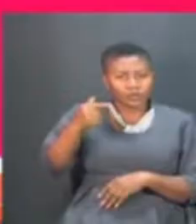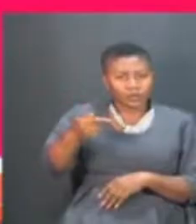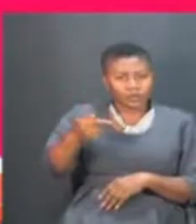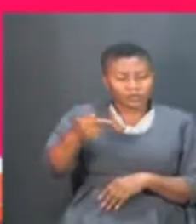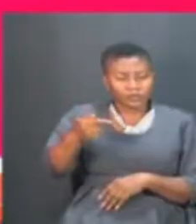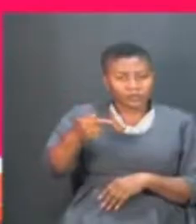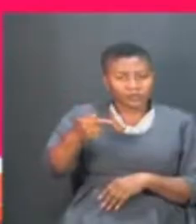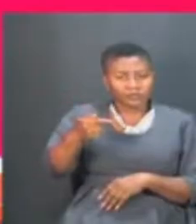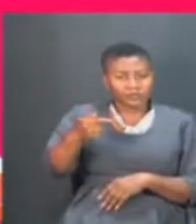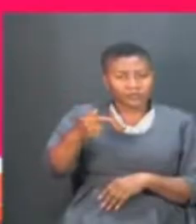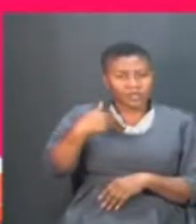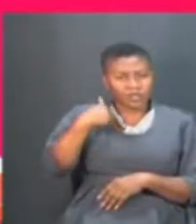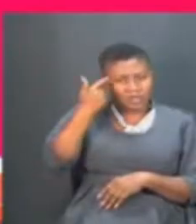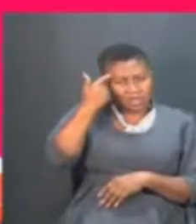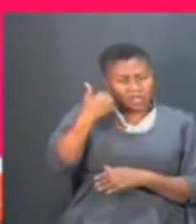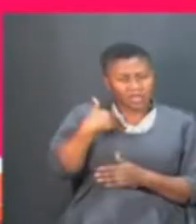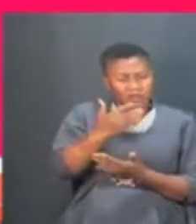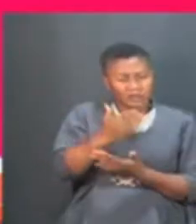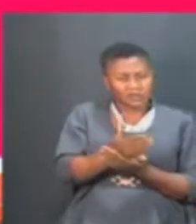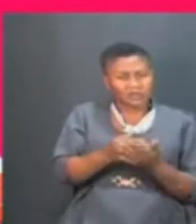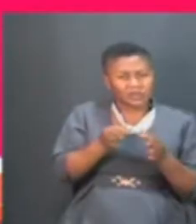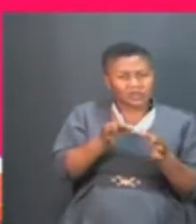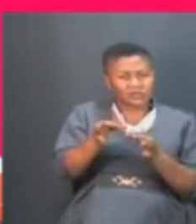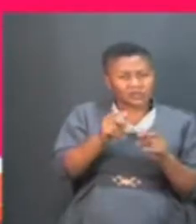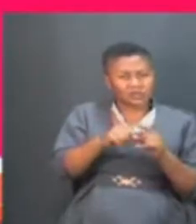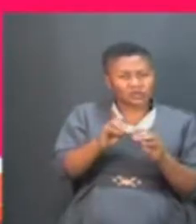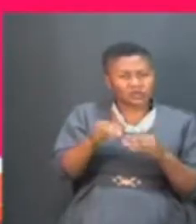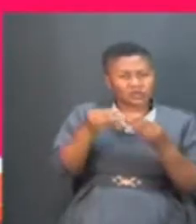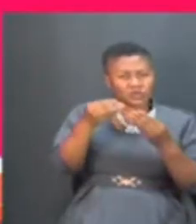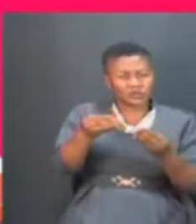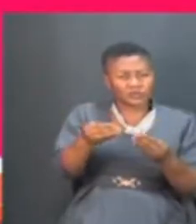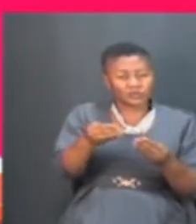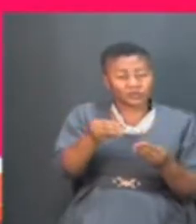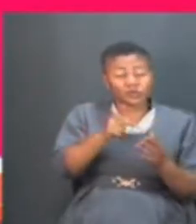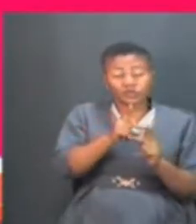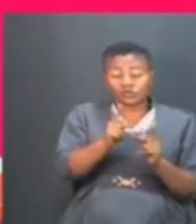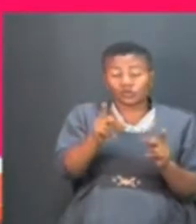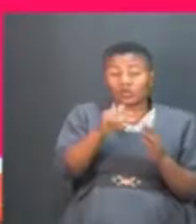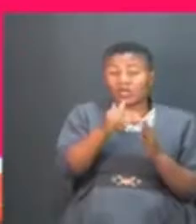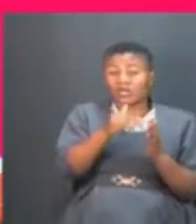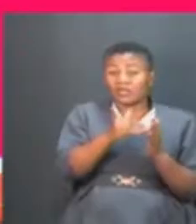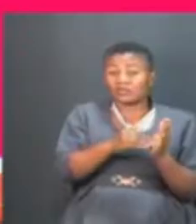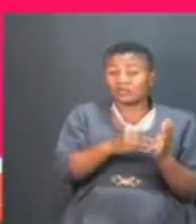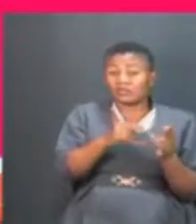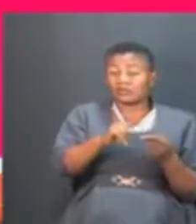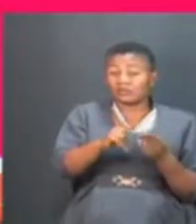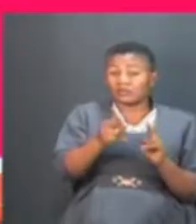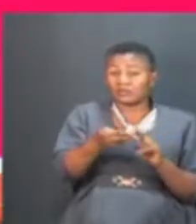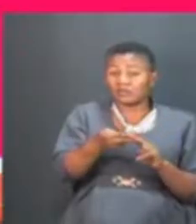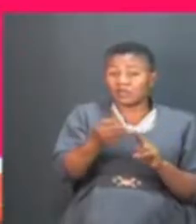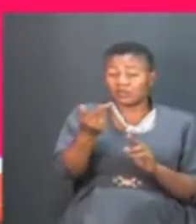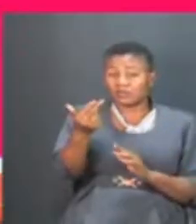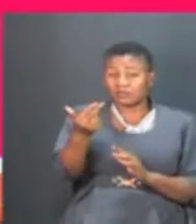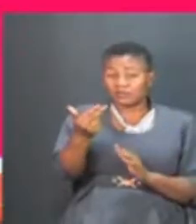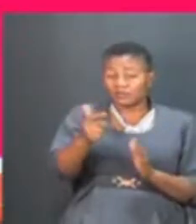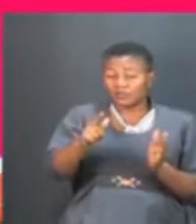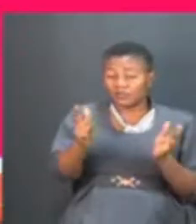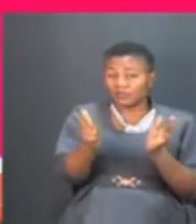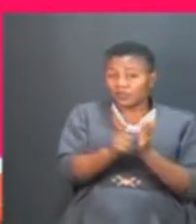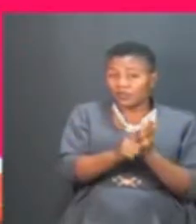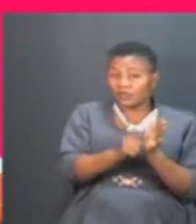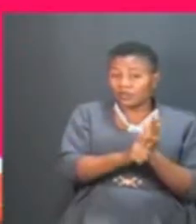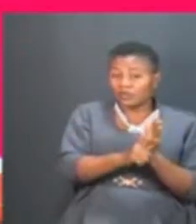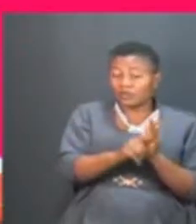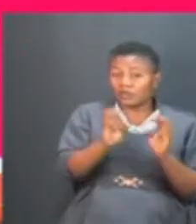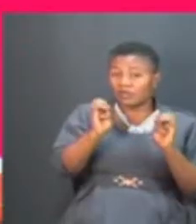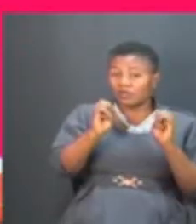explanation to give to members. Okay, all right. Yes, item number 13 Legal Education Reform Bill